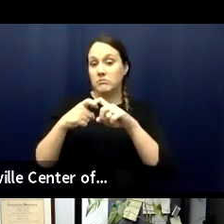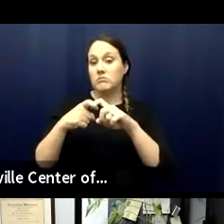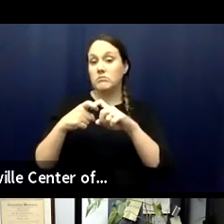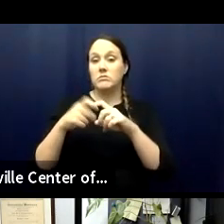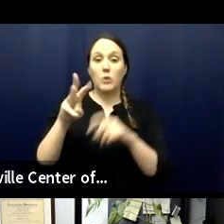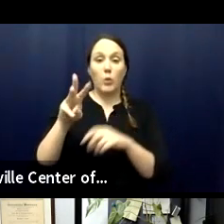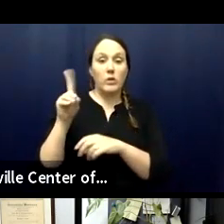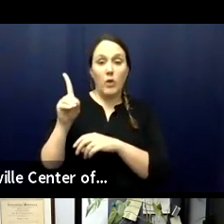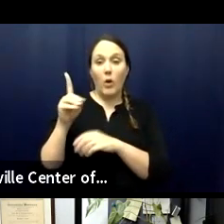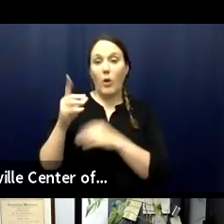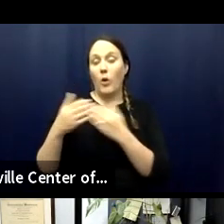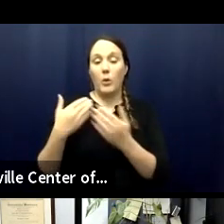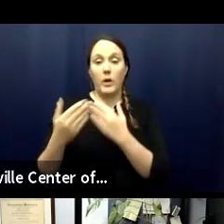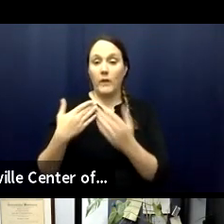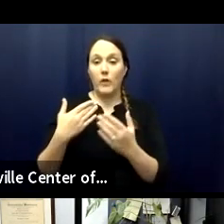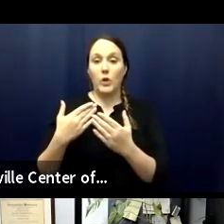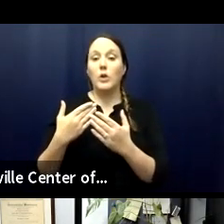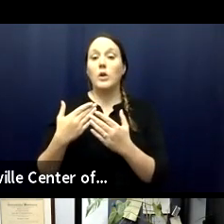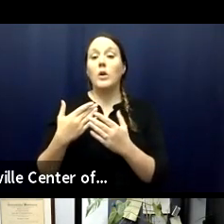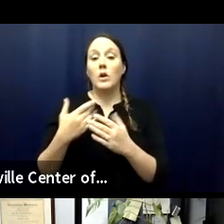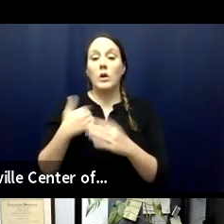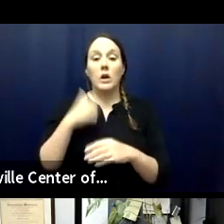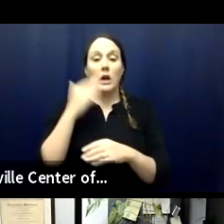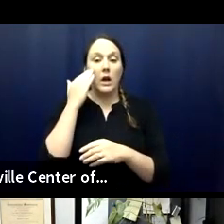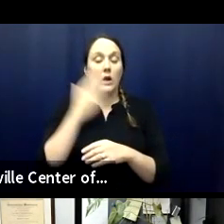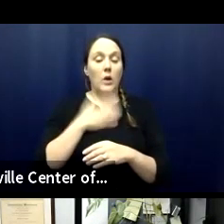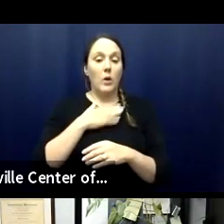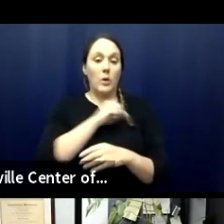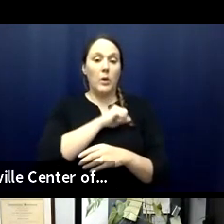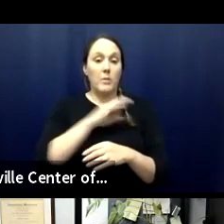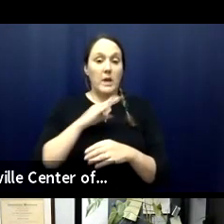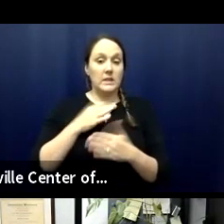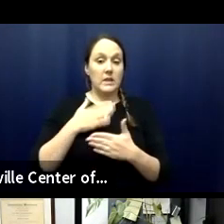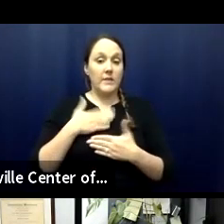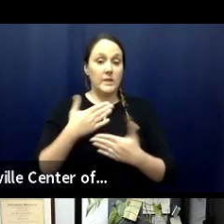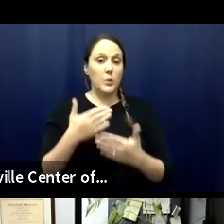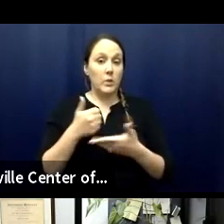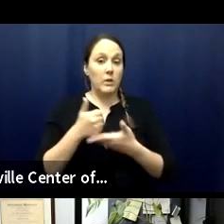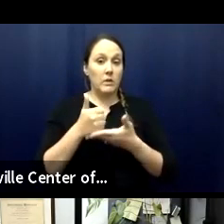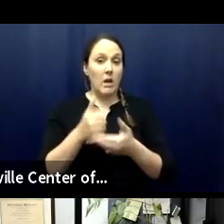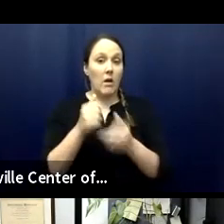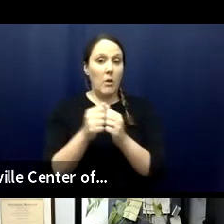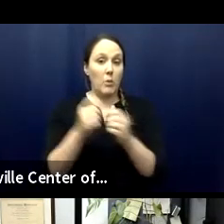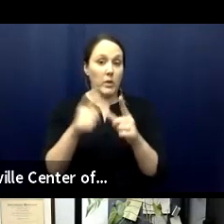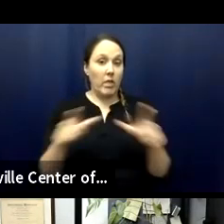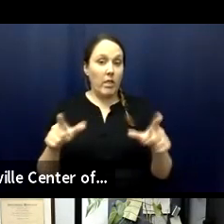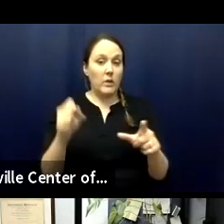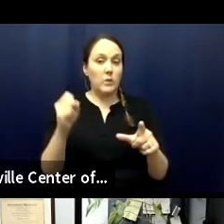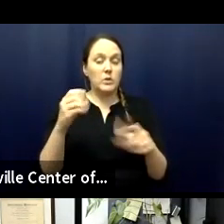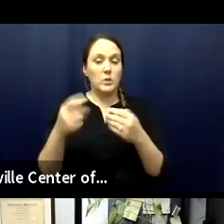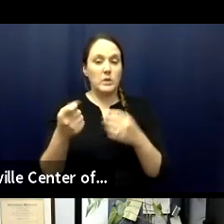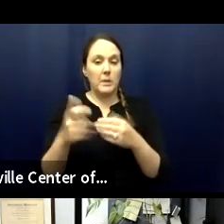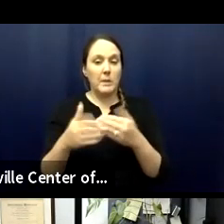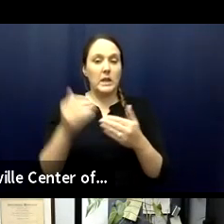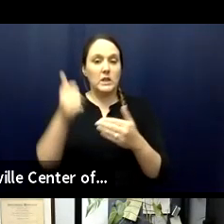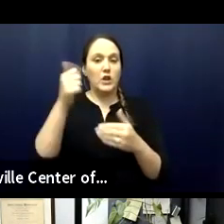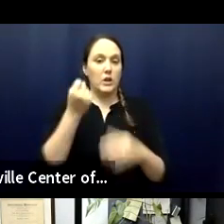it or whatever, you know, I know my staff would be willing to help with some of the language so that it's a little easier to